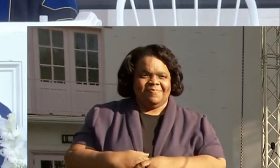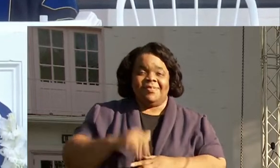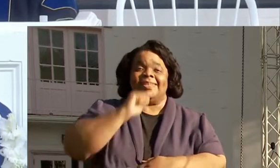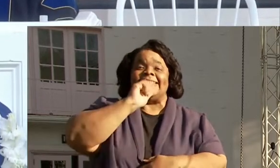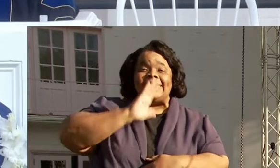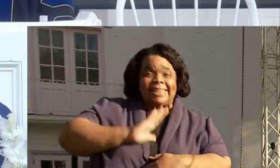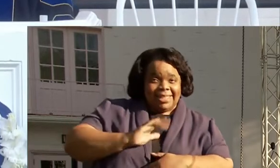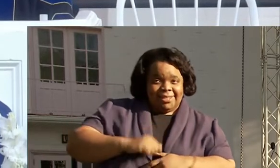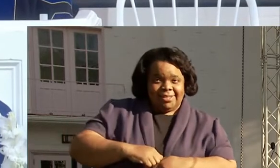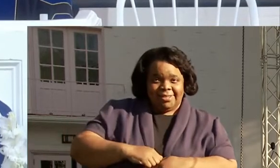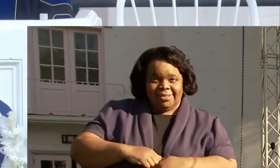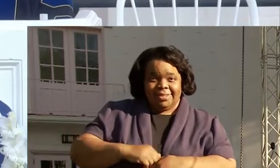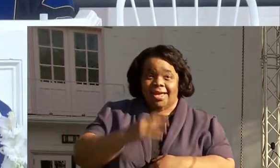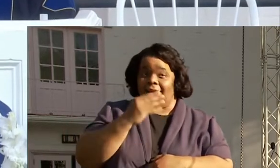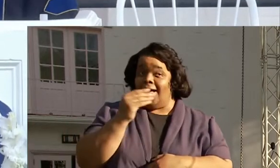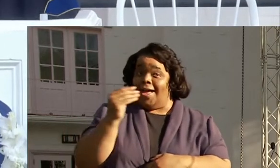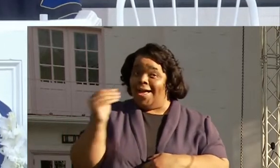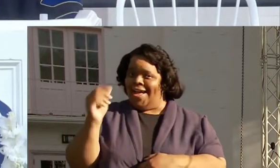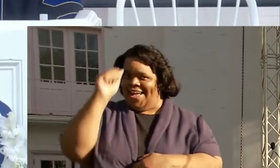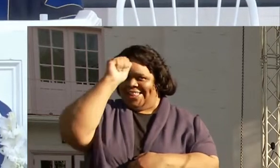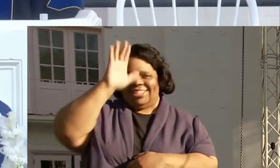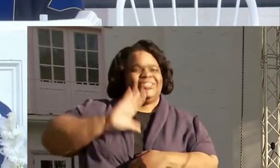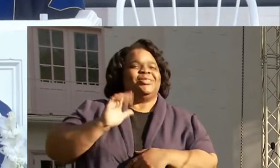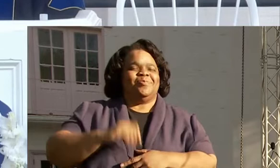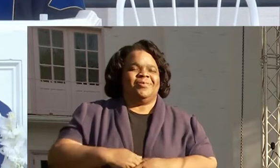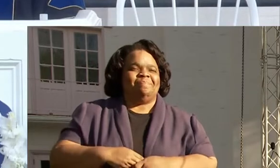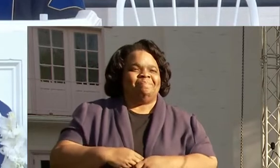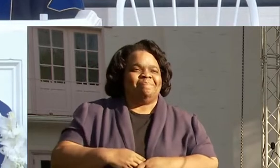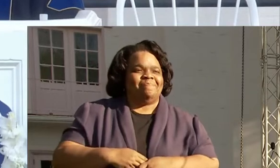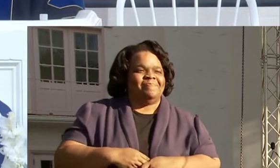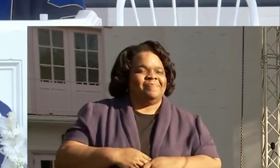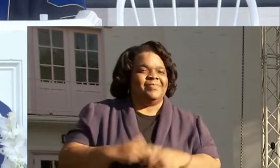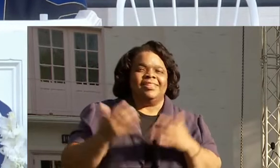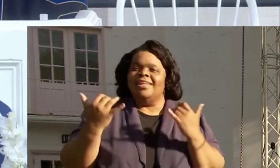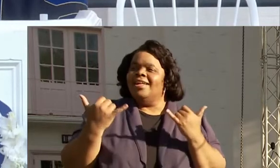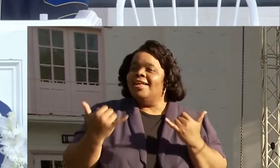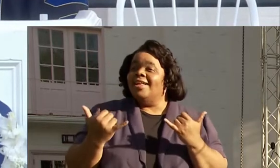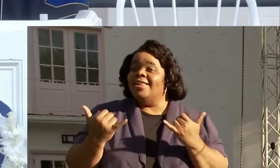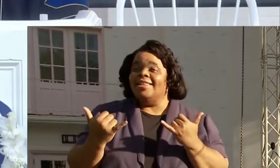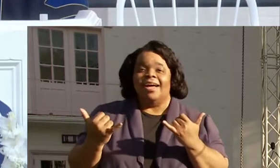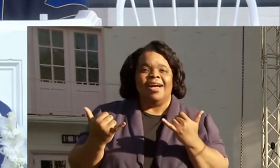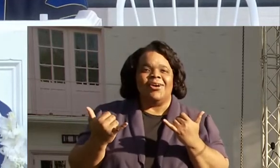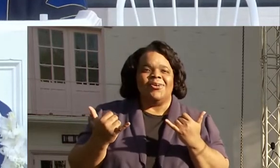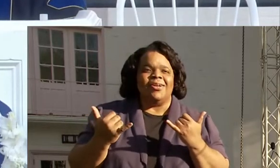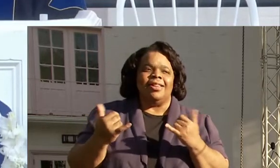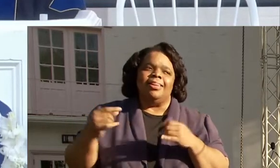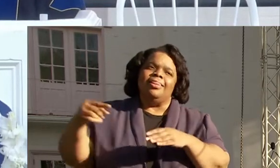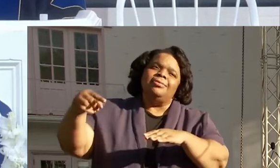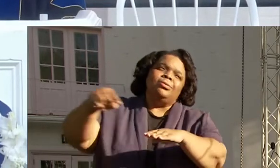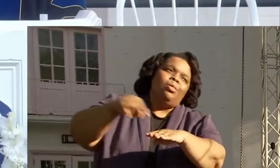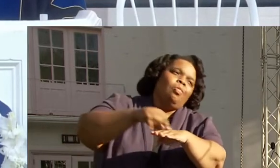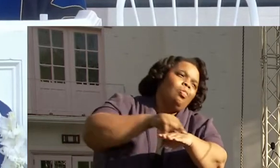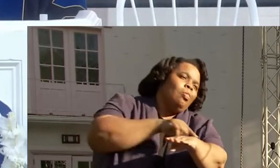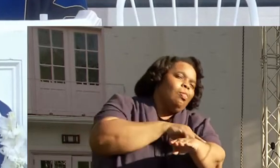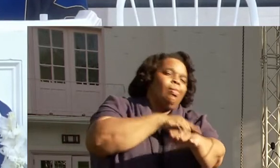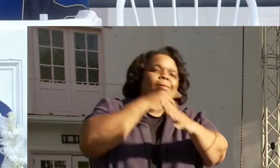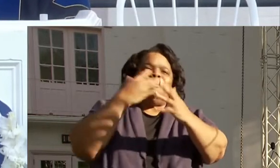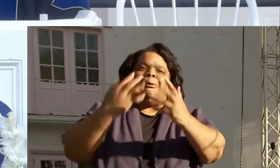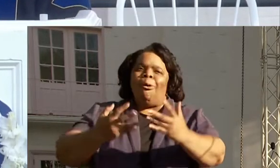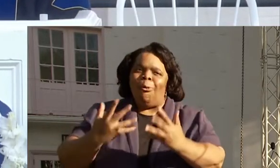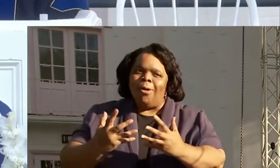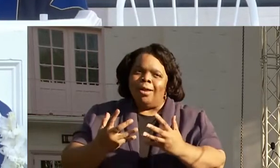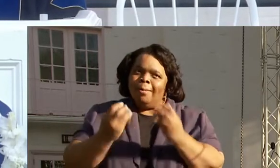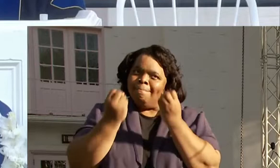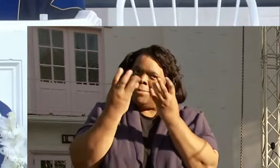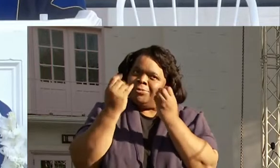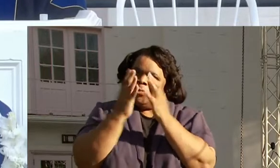Ladies and gentlemen, now this long-awaited,